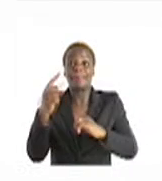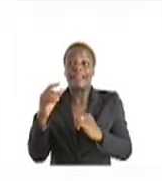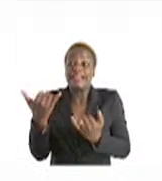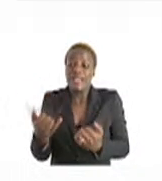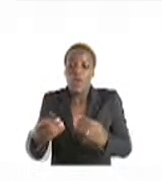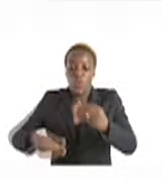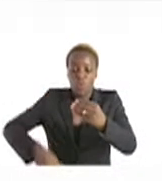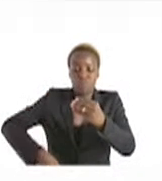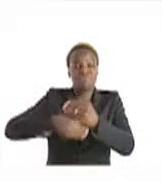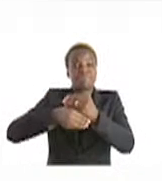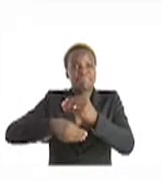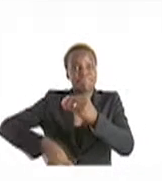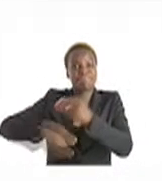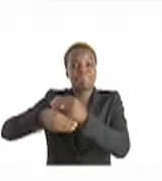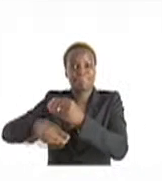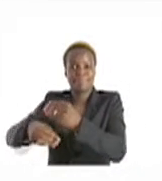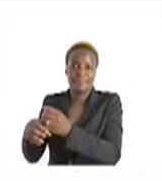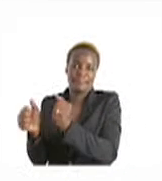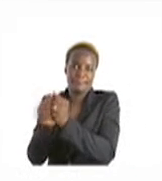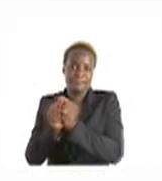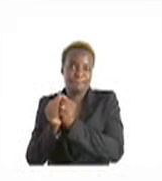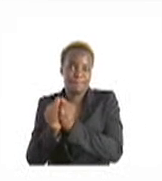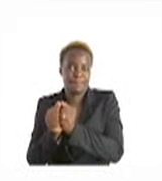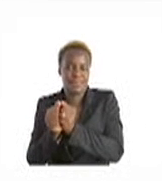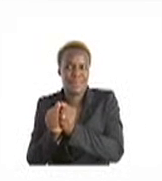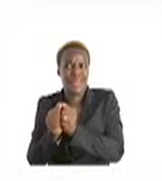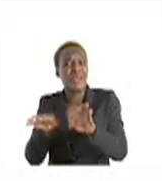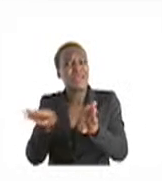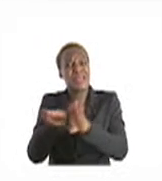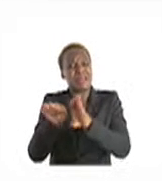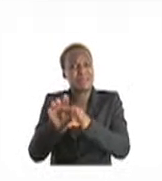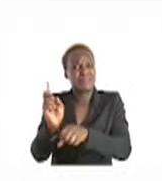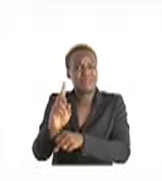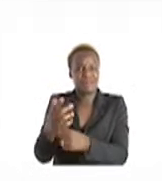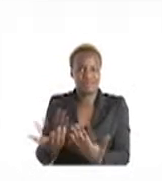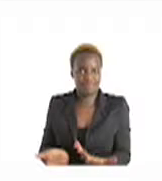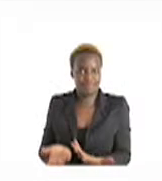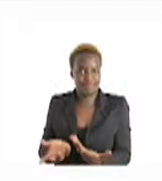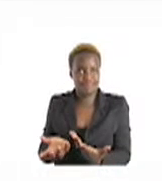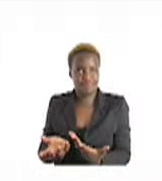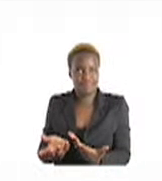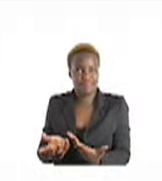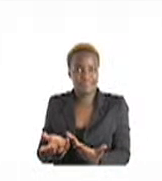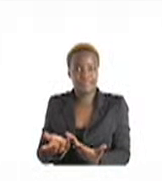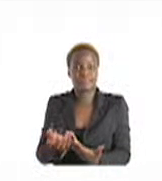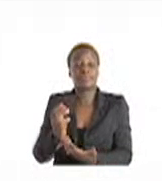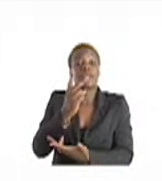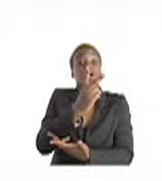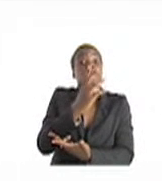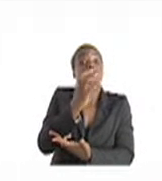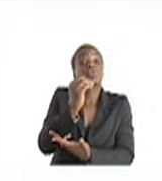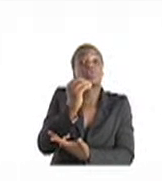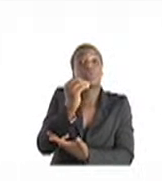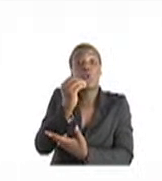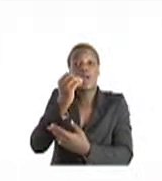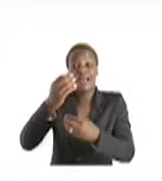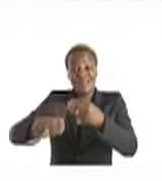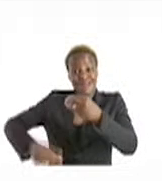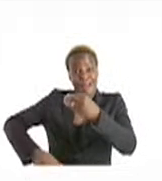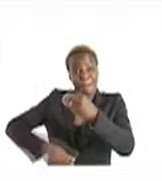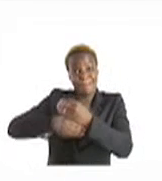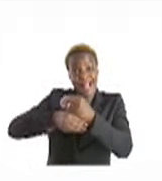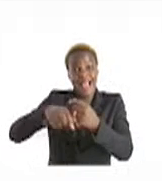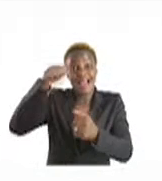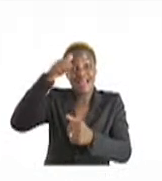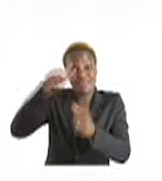numbers. All right, what do we do when we are building up the numbers? 20 plus a 3, if